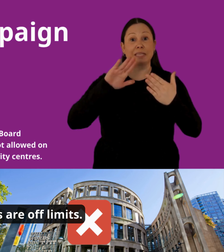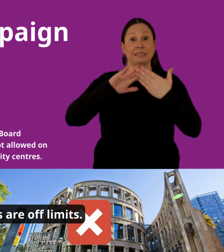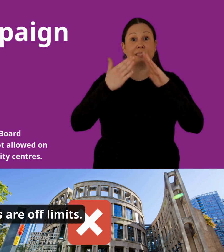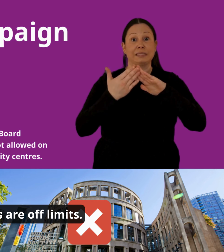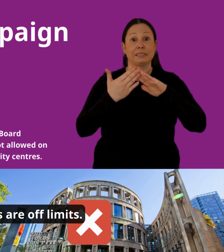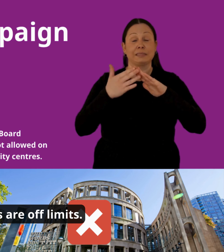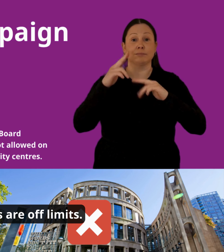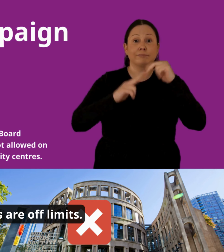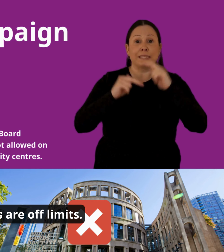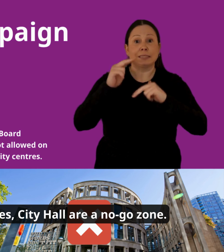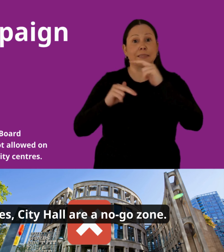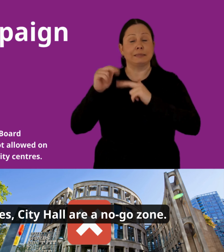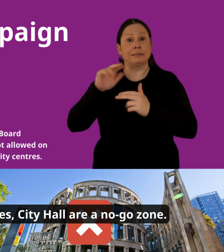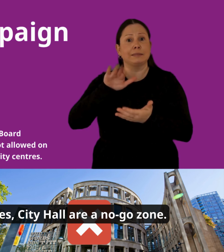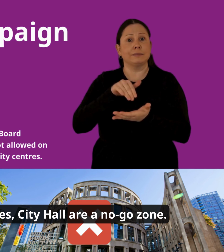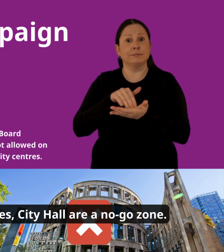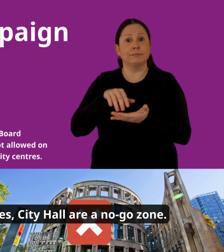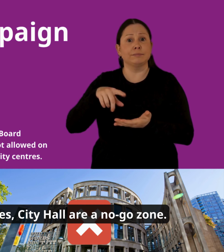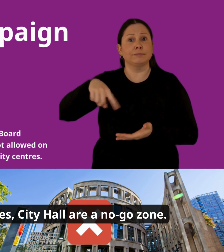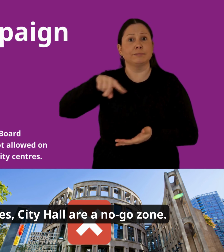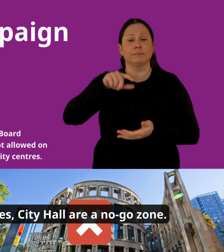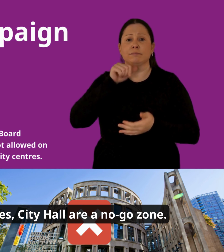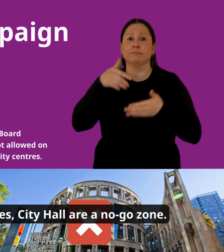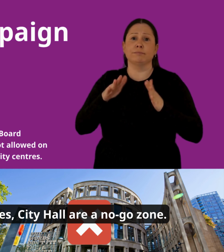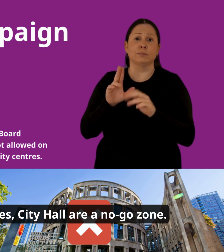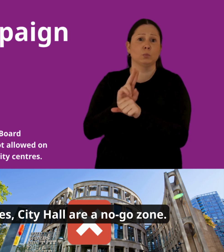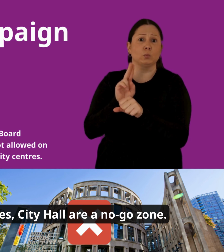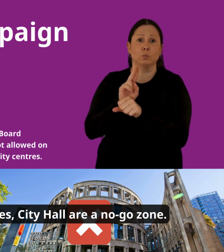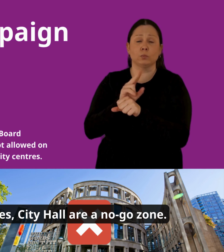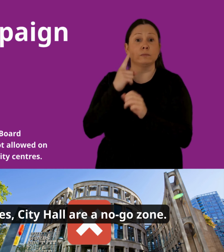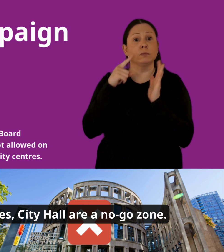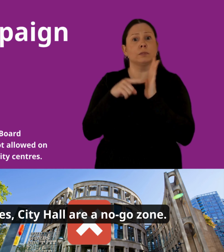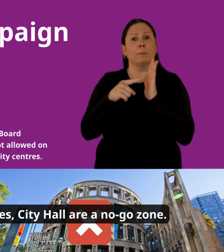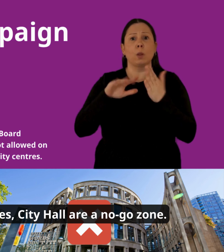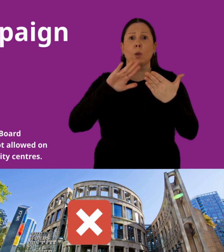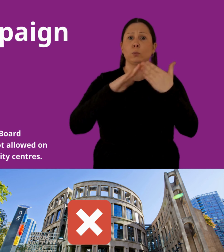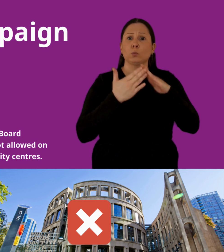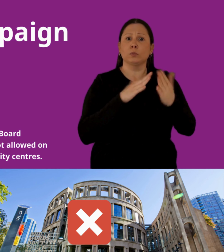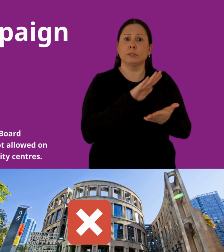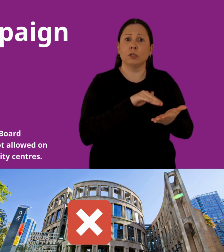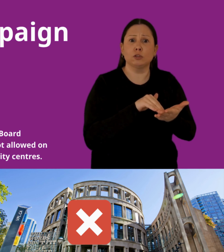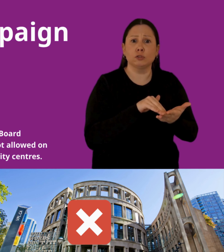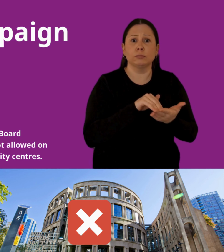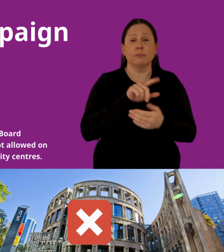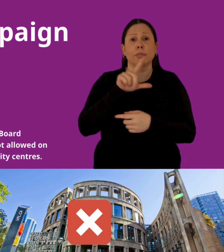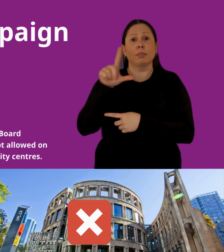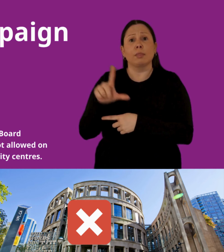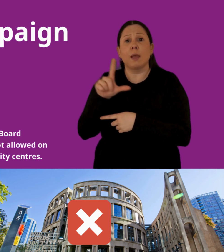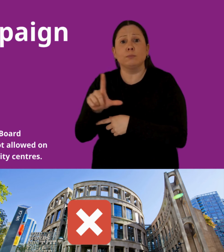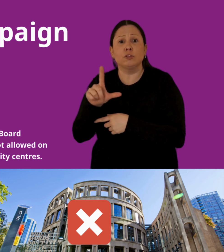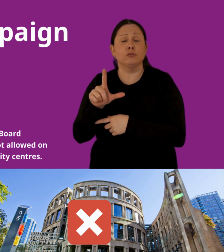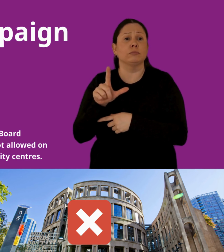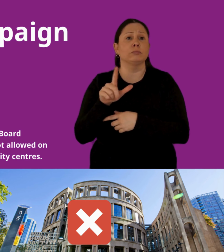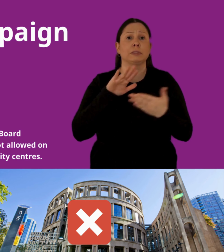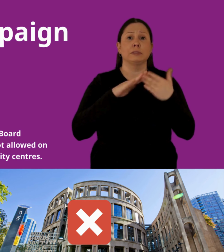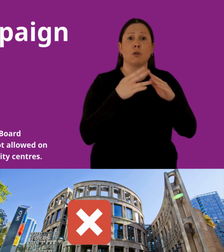City facilities are off limits. Community centers, libraries, City Hall are a no-go zone.